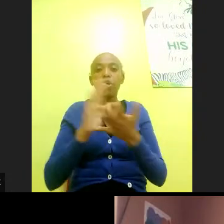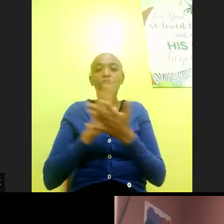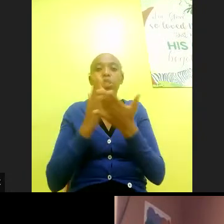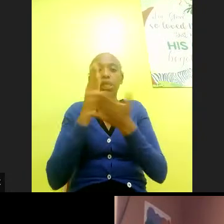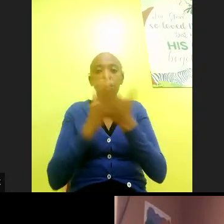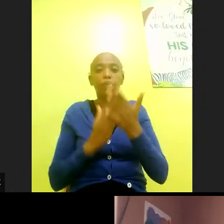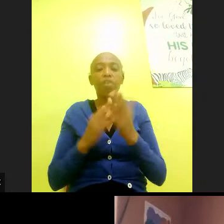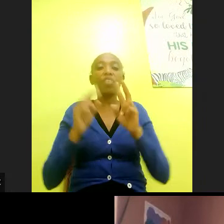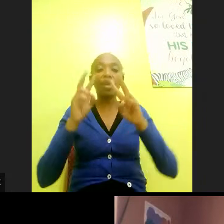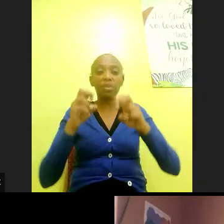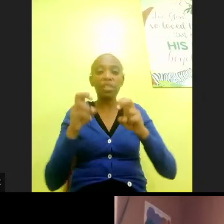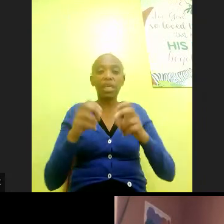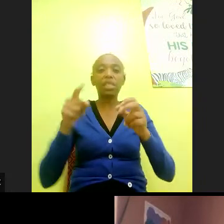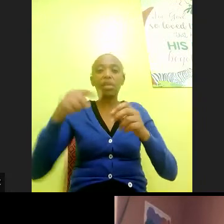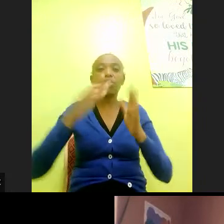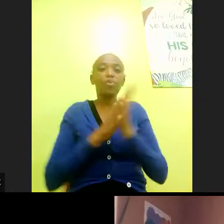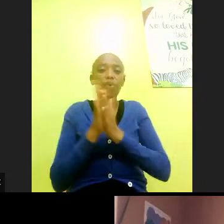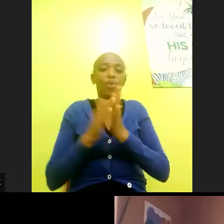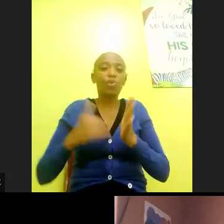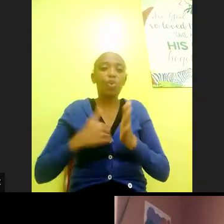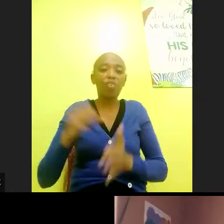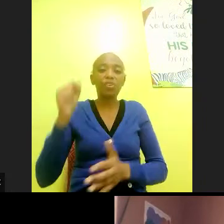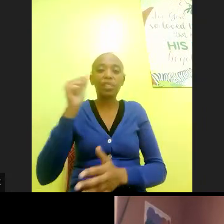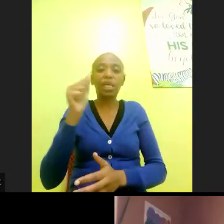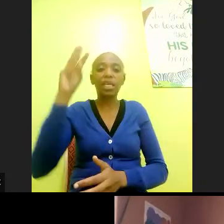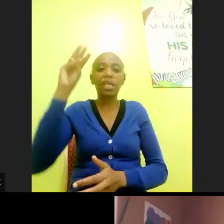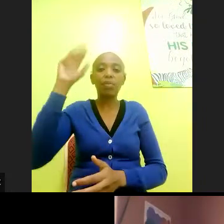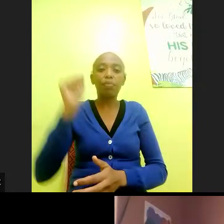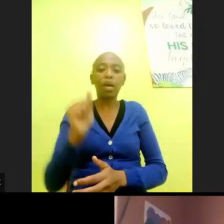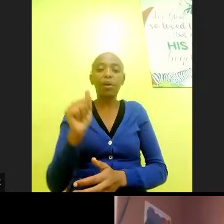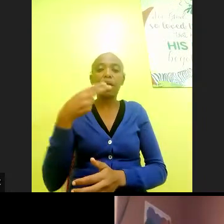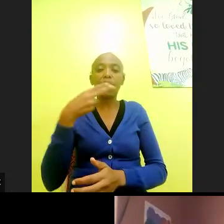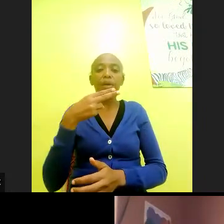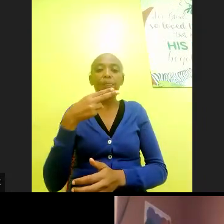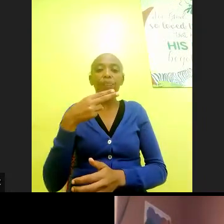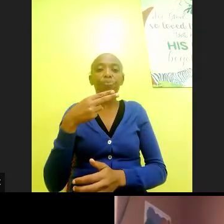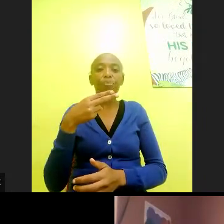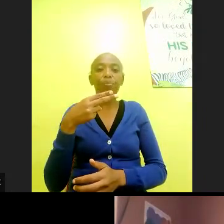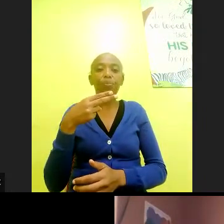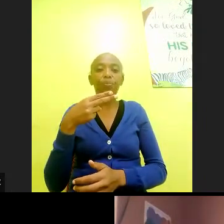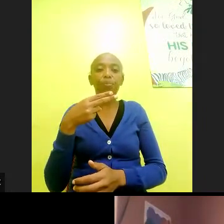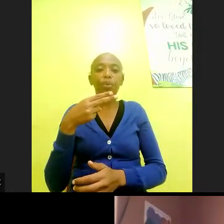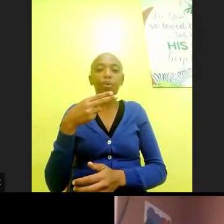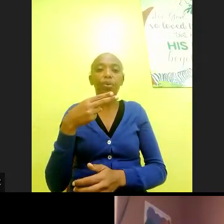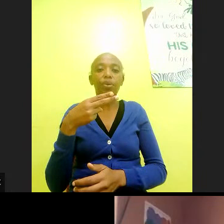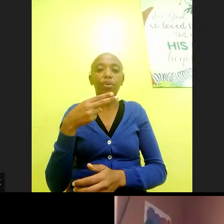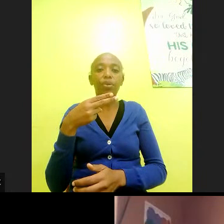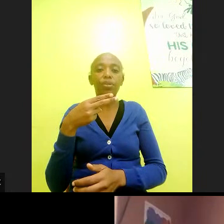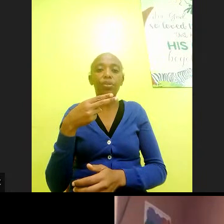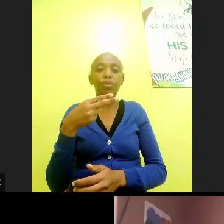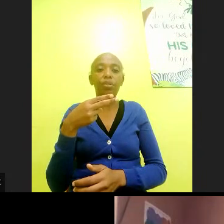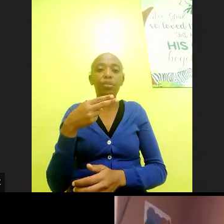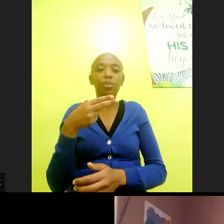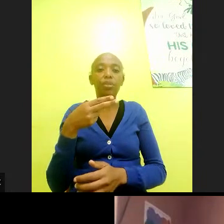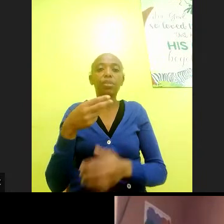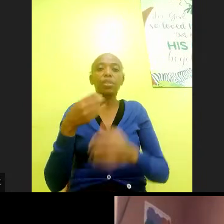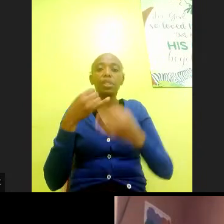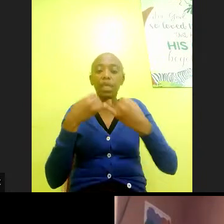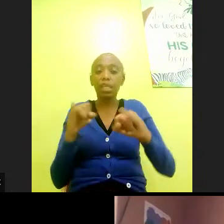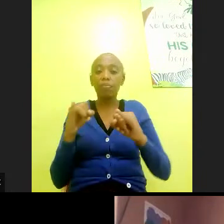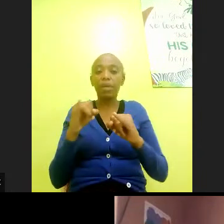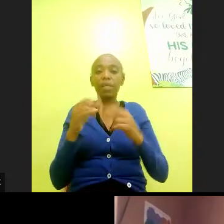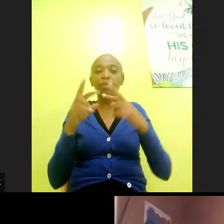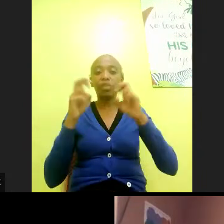and we're really excited to have Salima on board. So Dr. Salima Valiani is an independent researcher